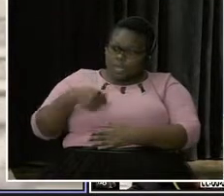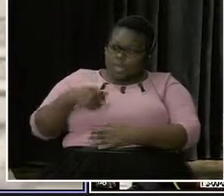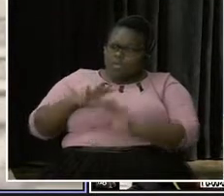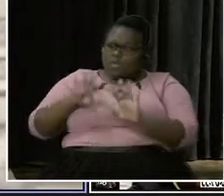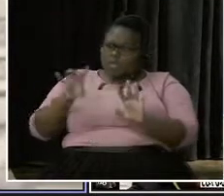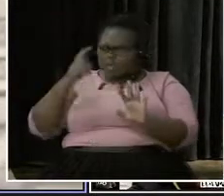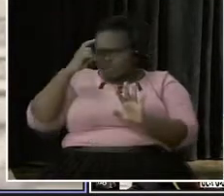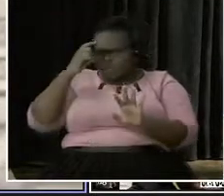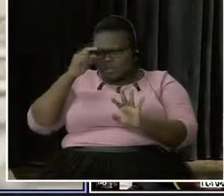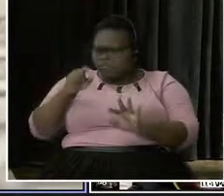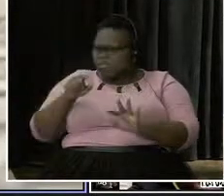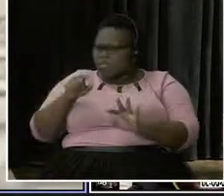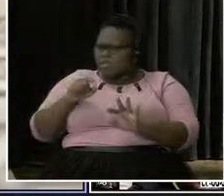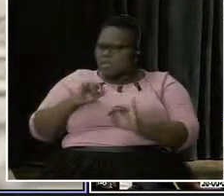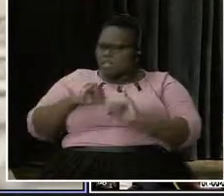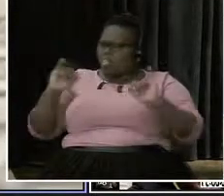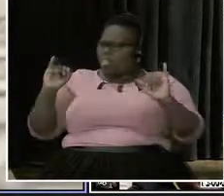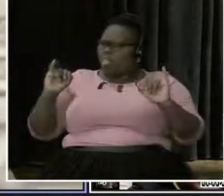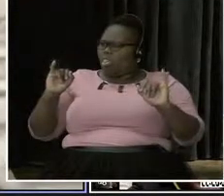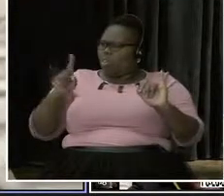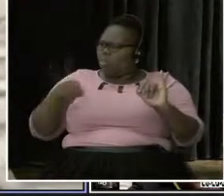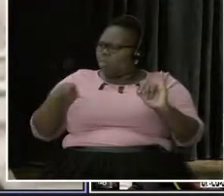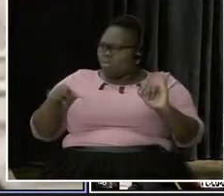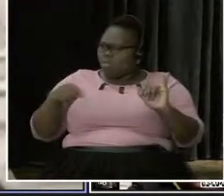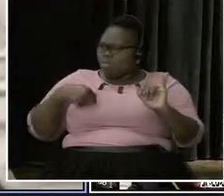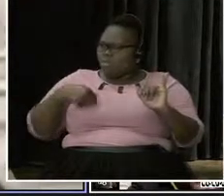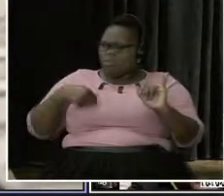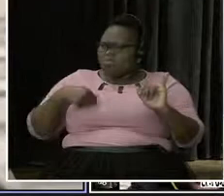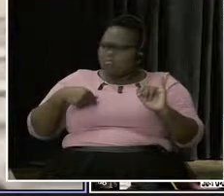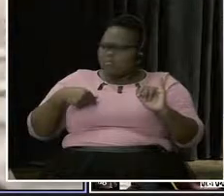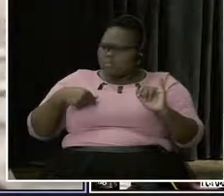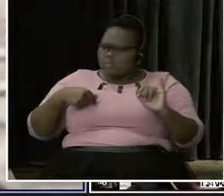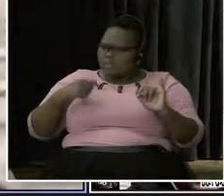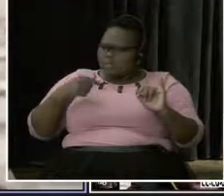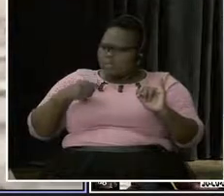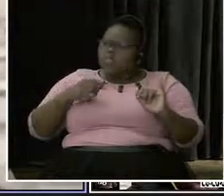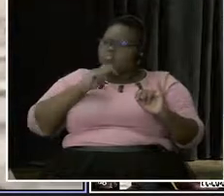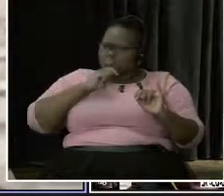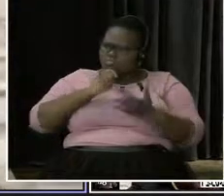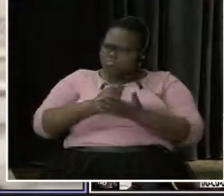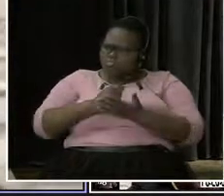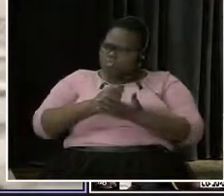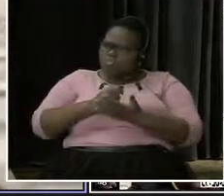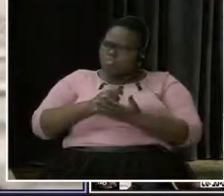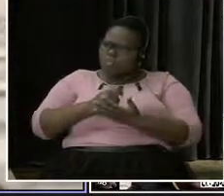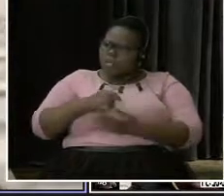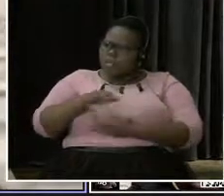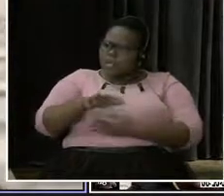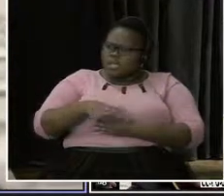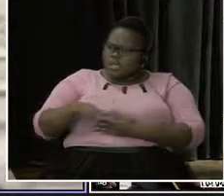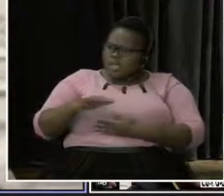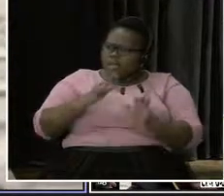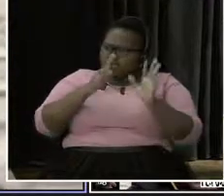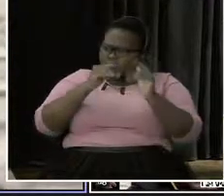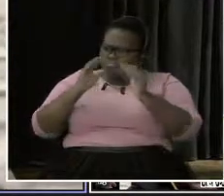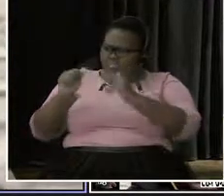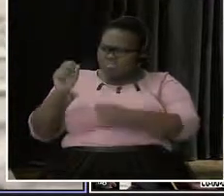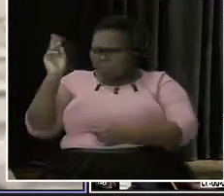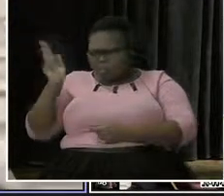it's true, Madam Speaker, that in where Africans in particular are living, in townships like